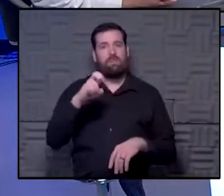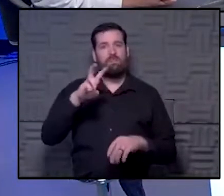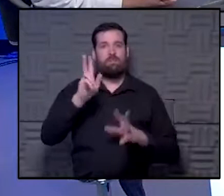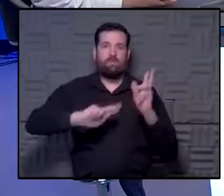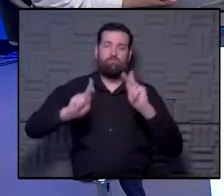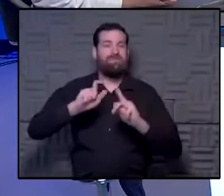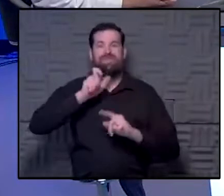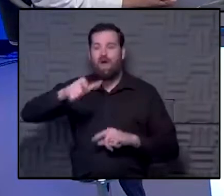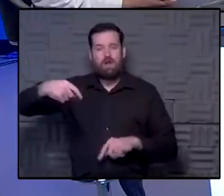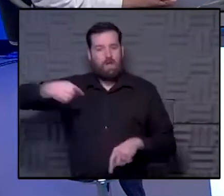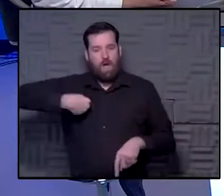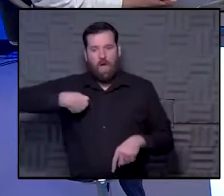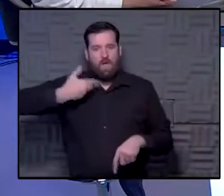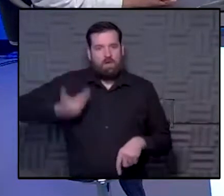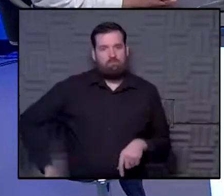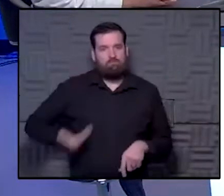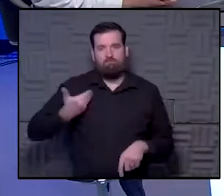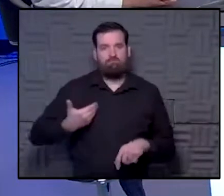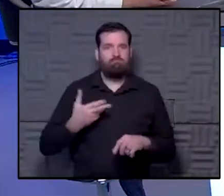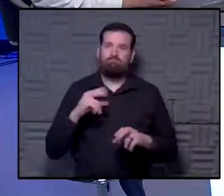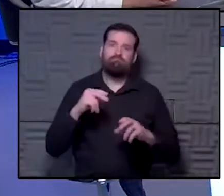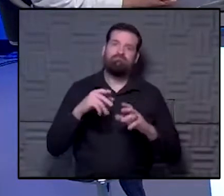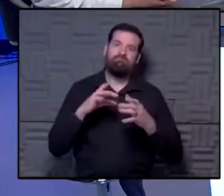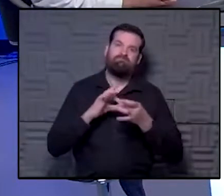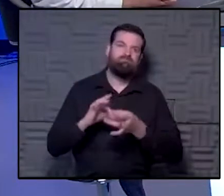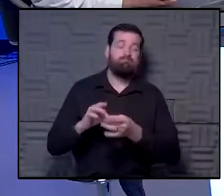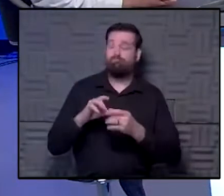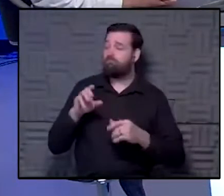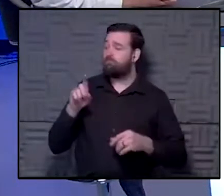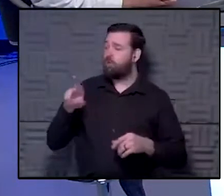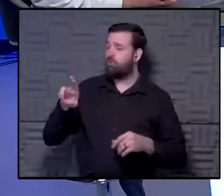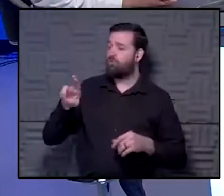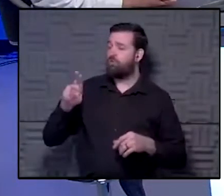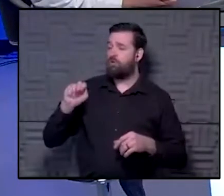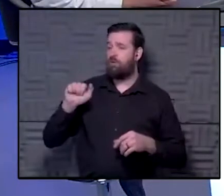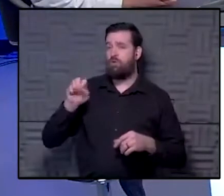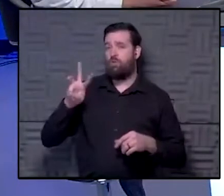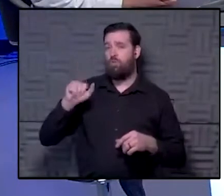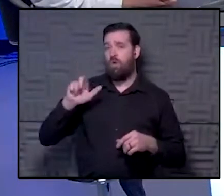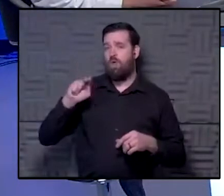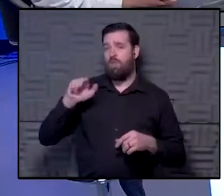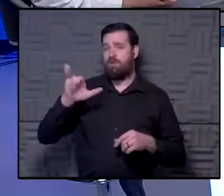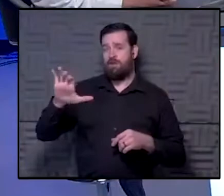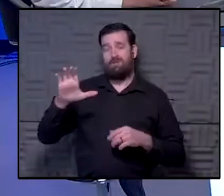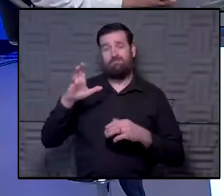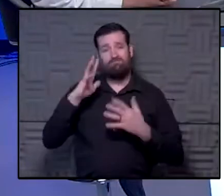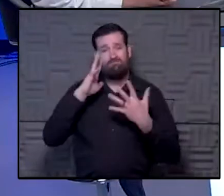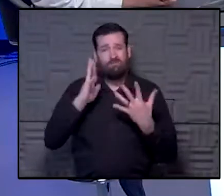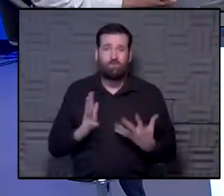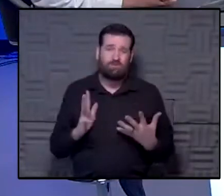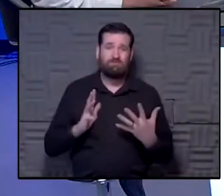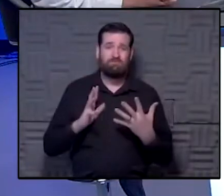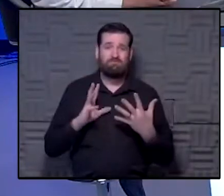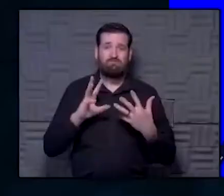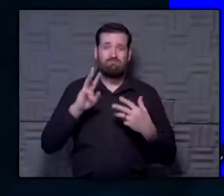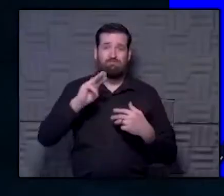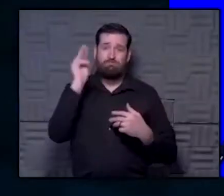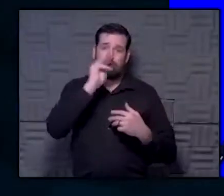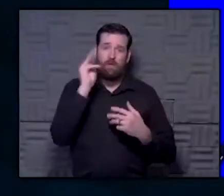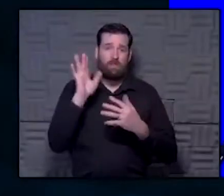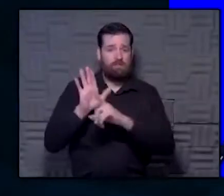one. Yes. We the people. Dr. Nawalanic, thanks for joining us. Sadly, Michelle's